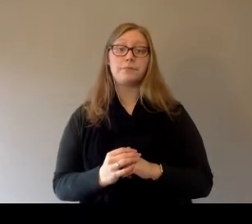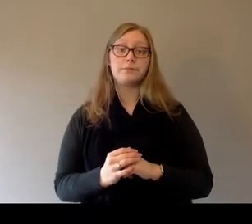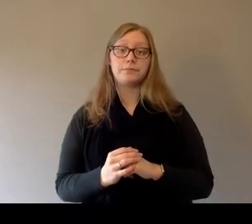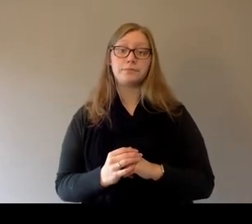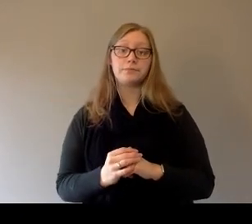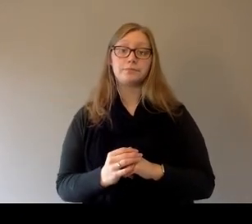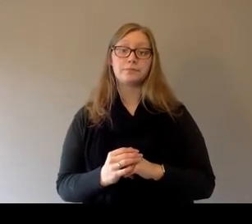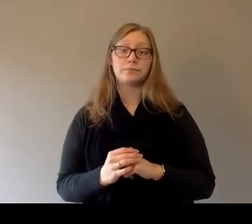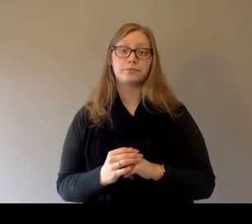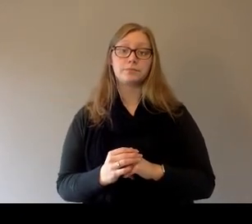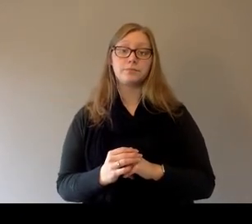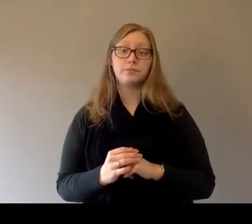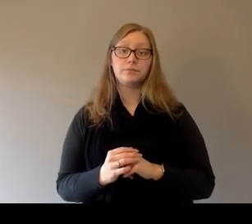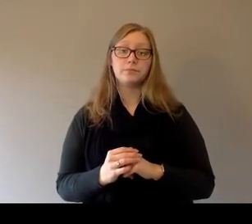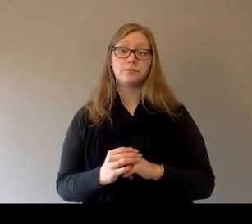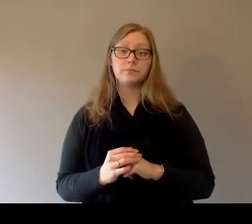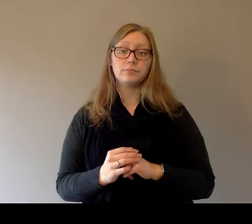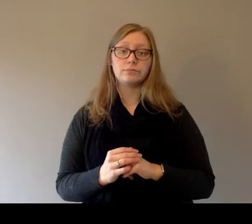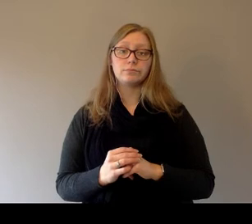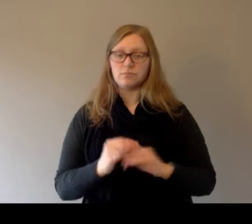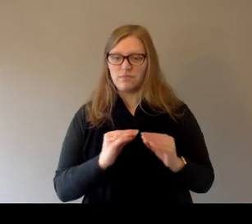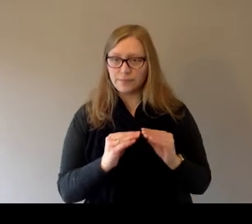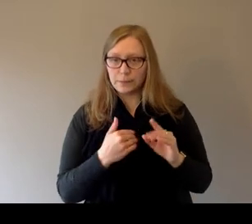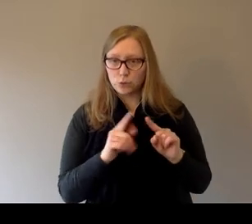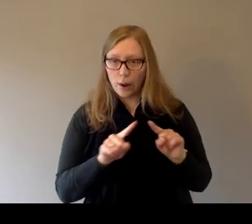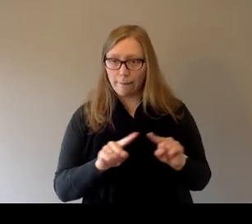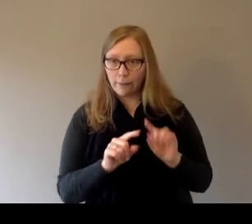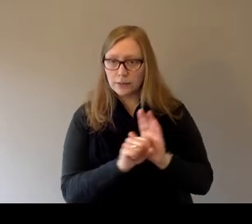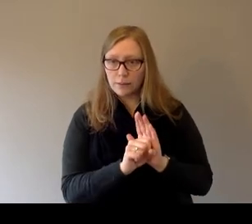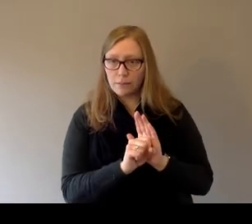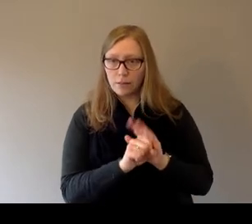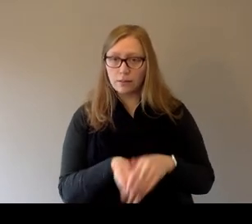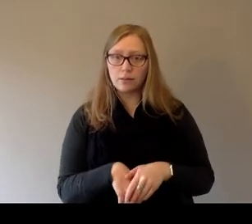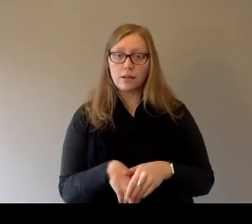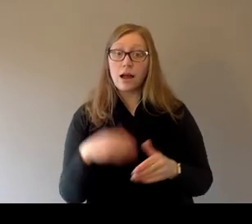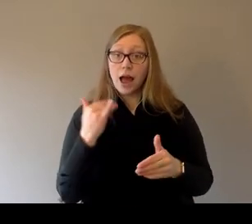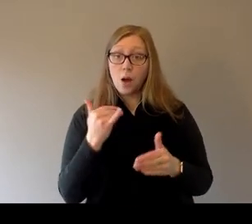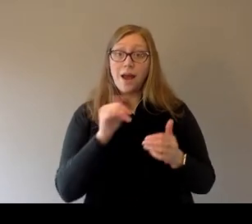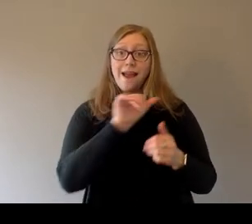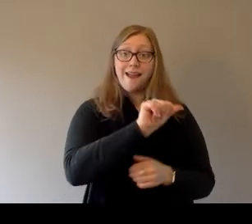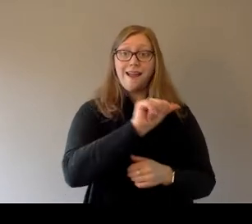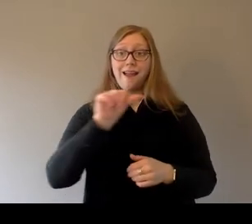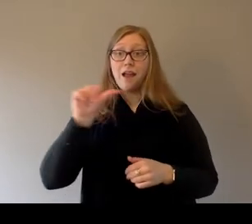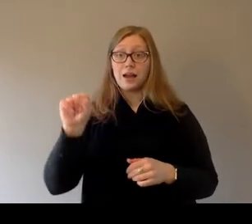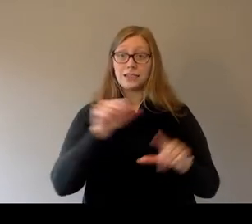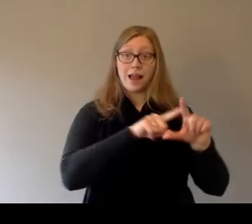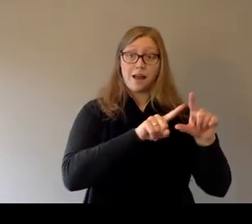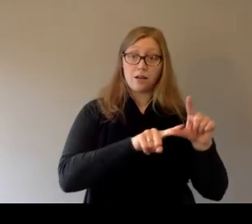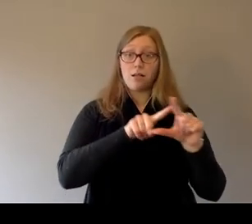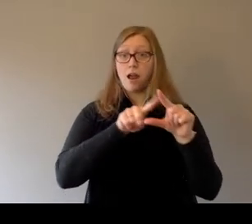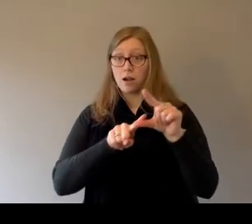I need a triangle symbol by angle, side. So angle,